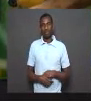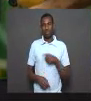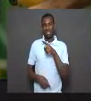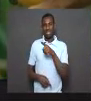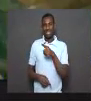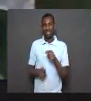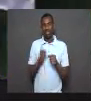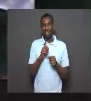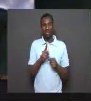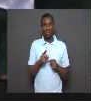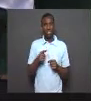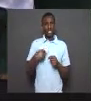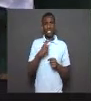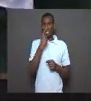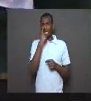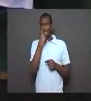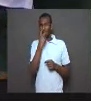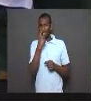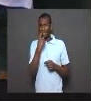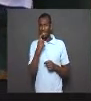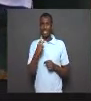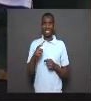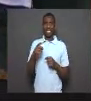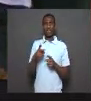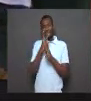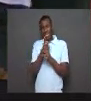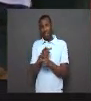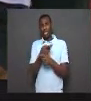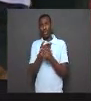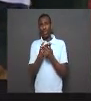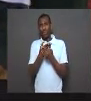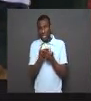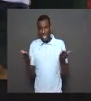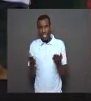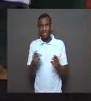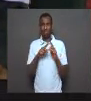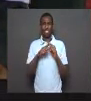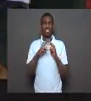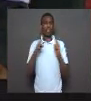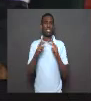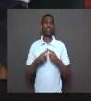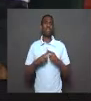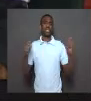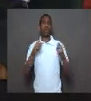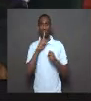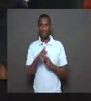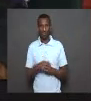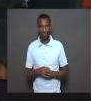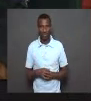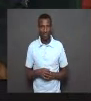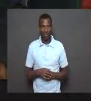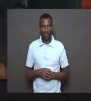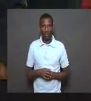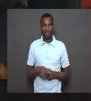It is contrary to our experience to expect to bounce that ball and for